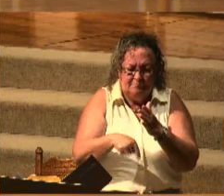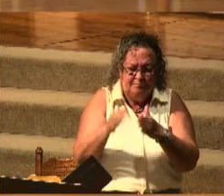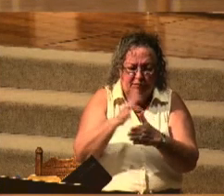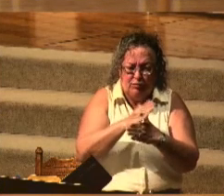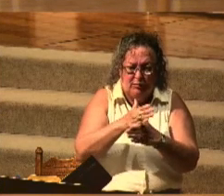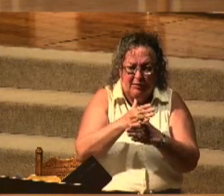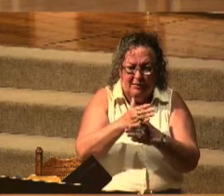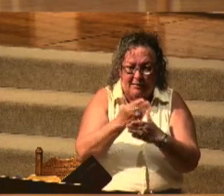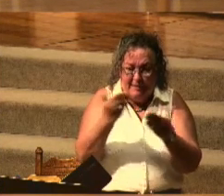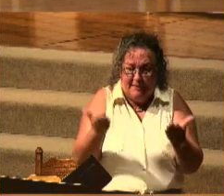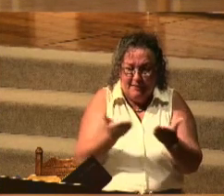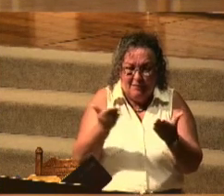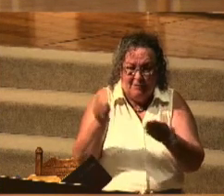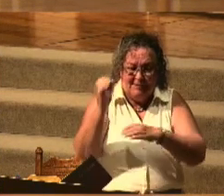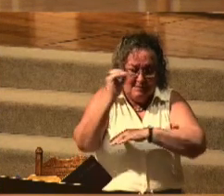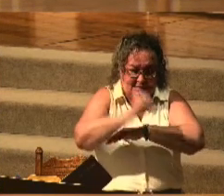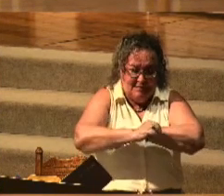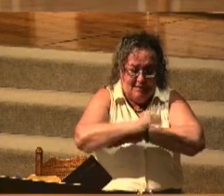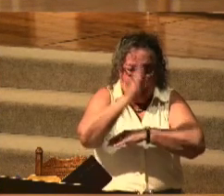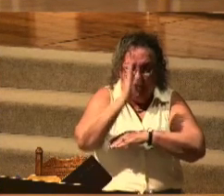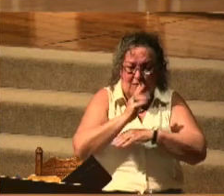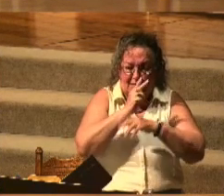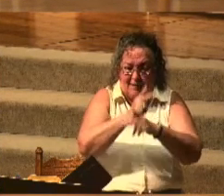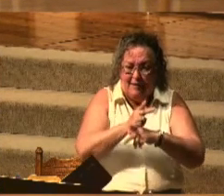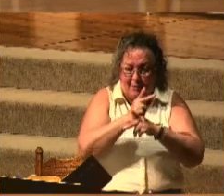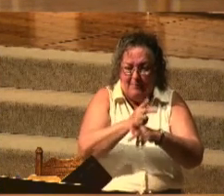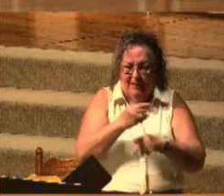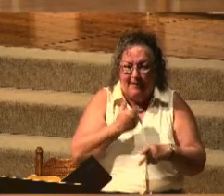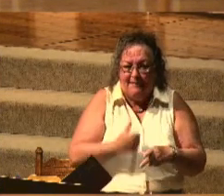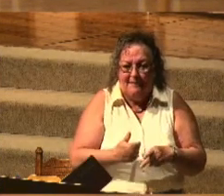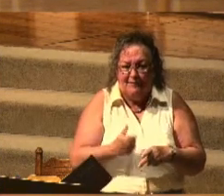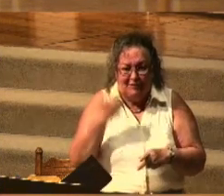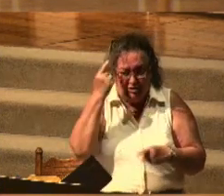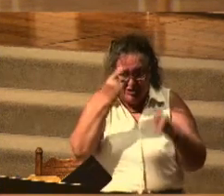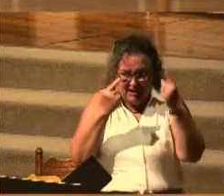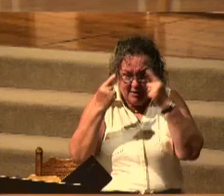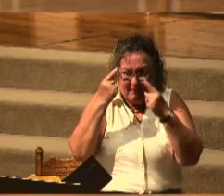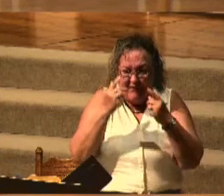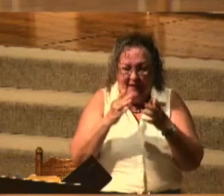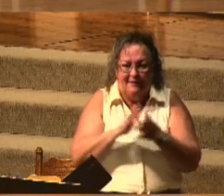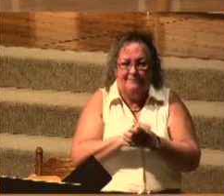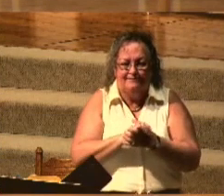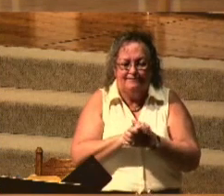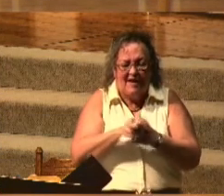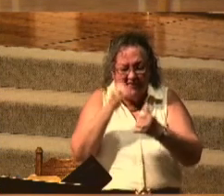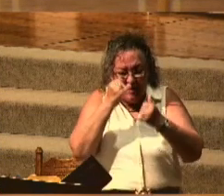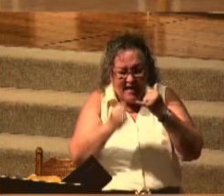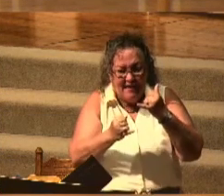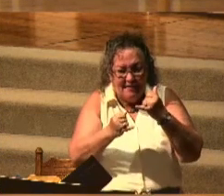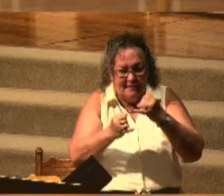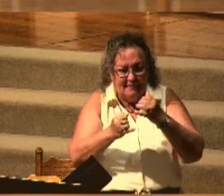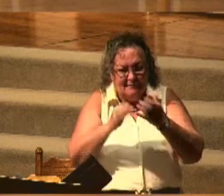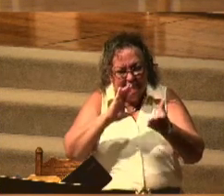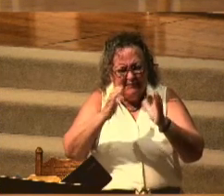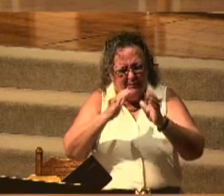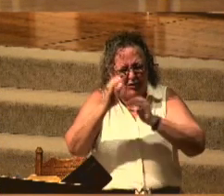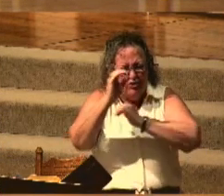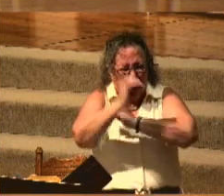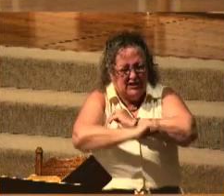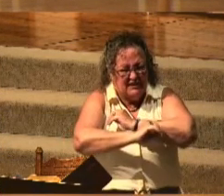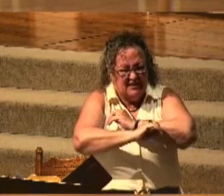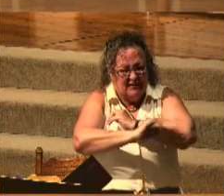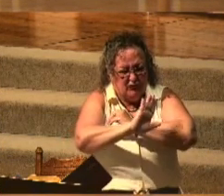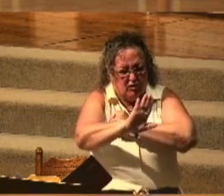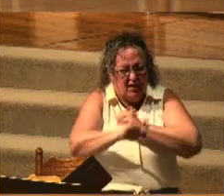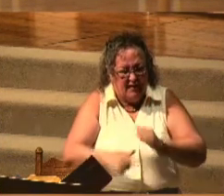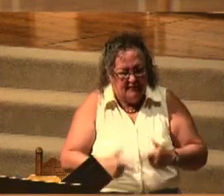sunset, God will take care of me. So just thinking about it, at the end, every cloud